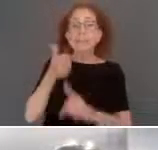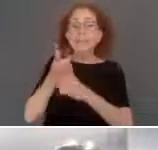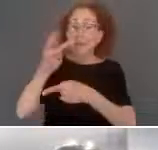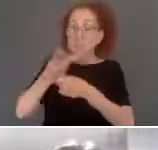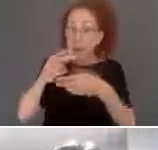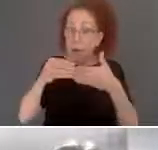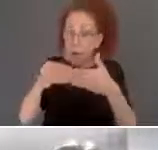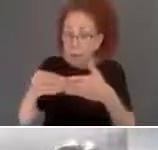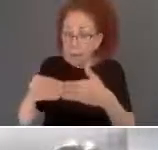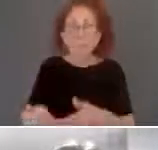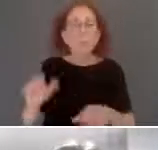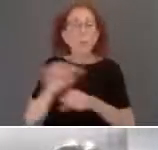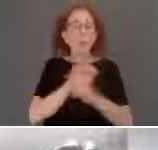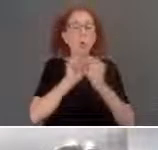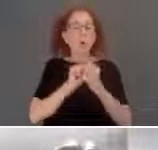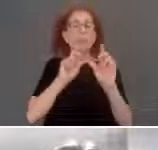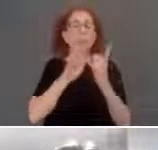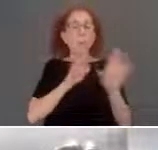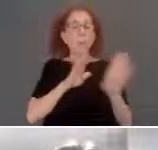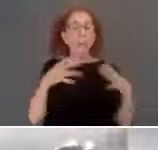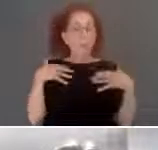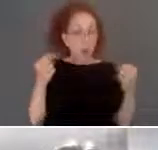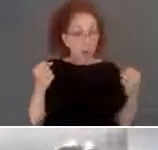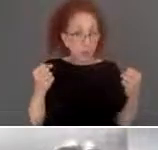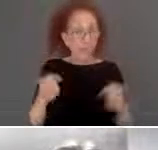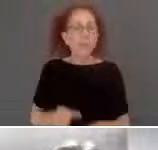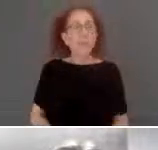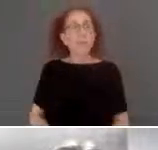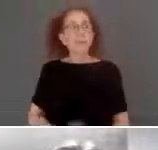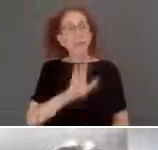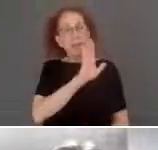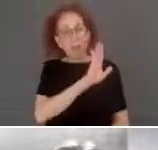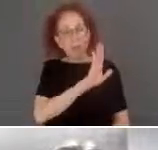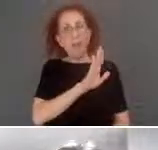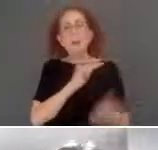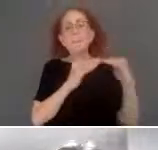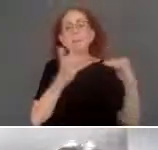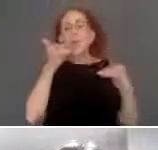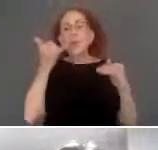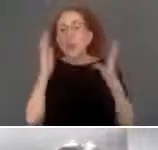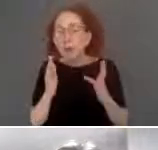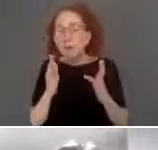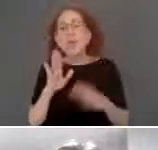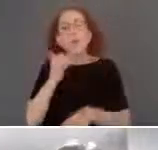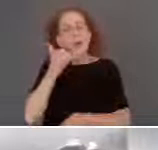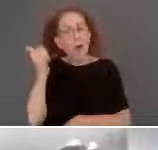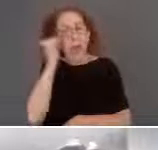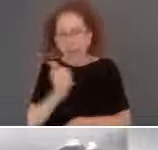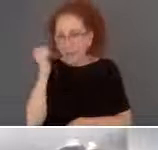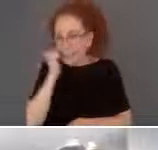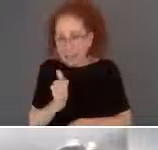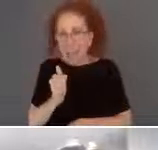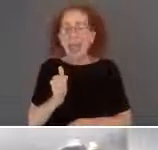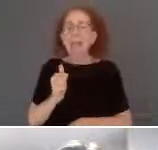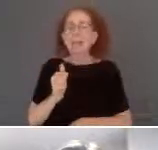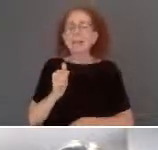also work with the Department of Behavioral Health through their peer callers, and they call our guests each day towards